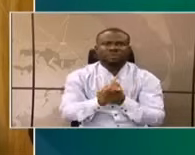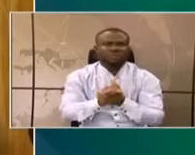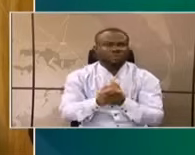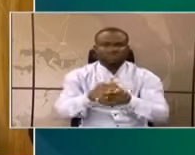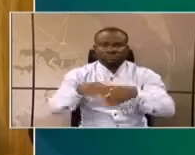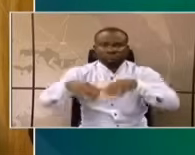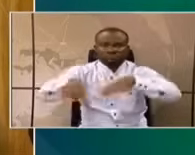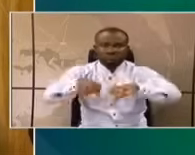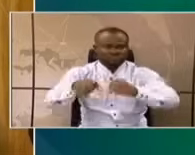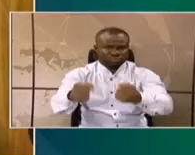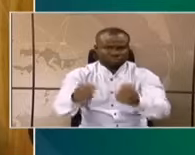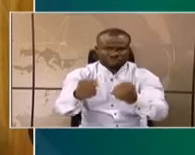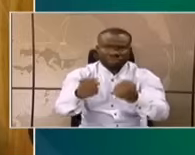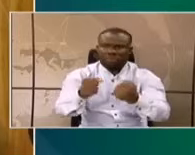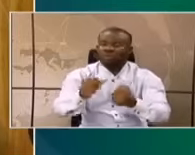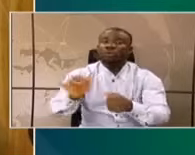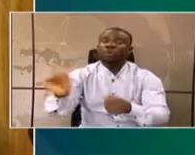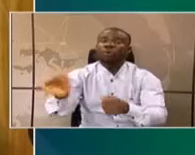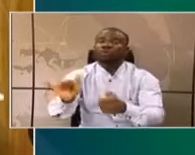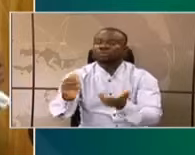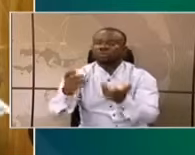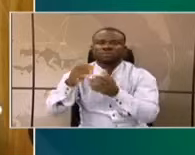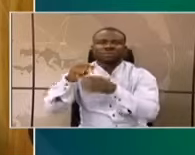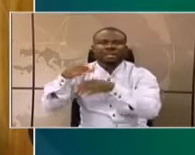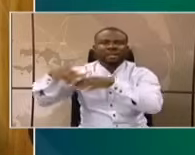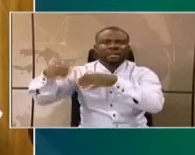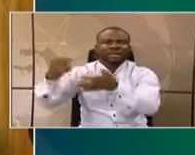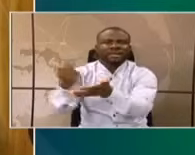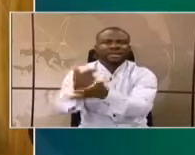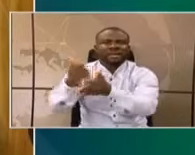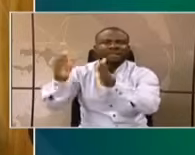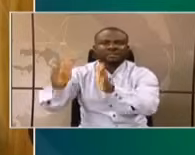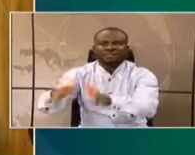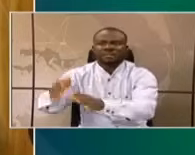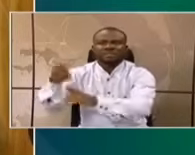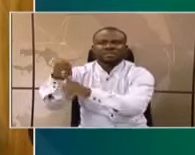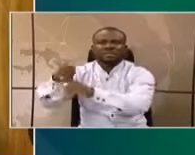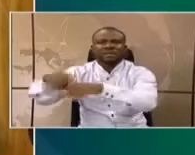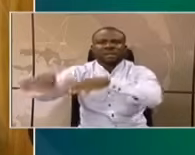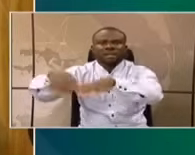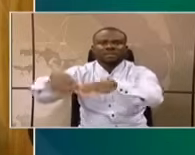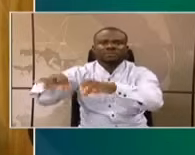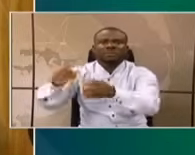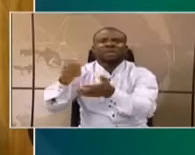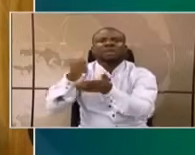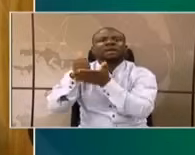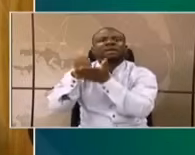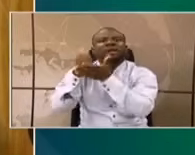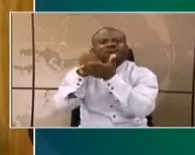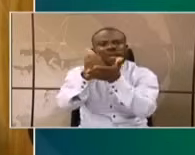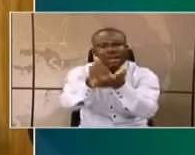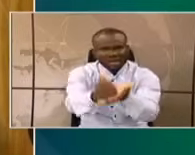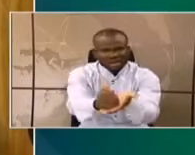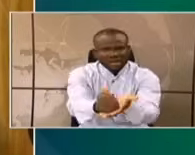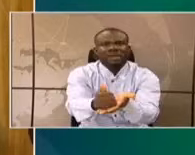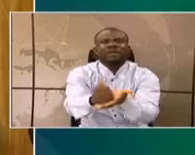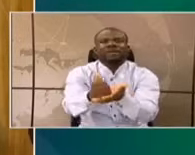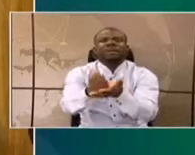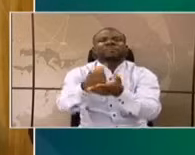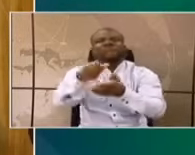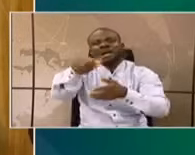the activities of Ghanaians is jeopardizing the space of another fellow and neighbor